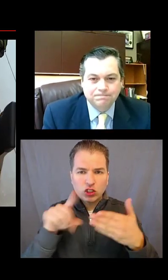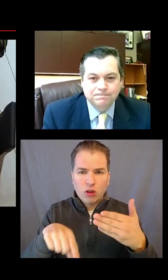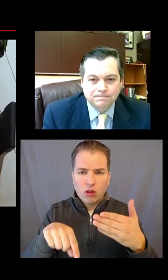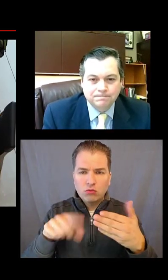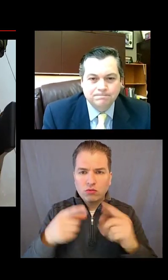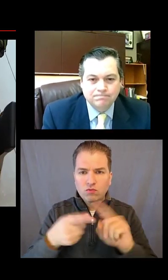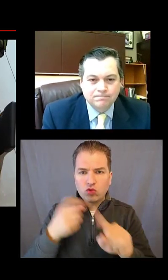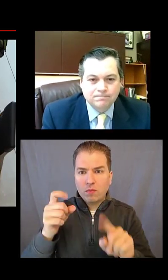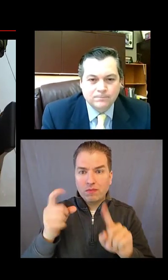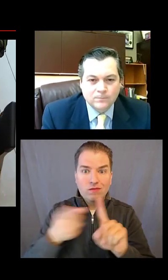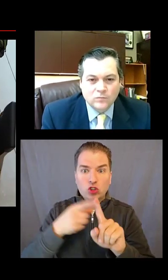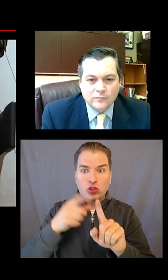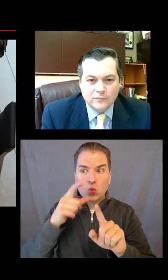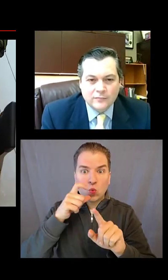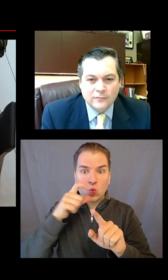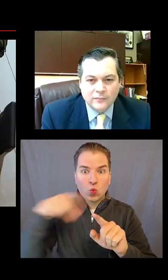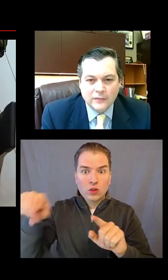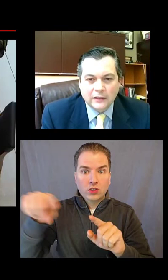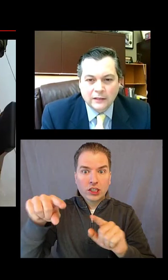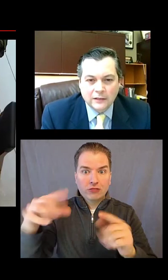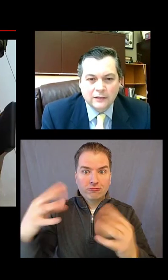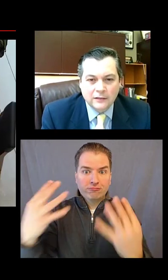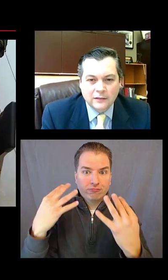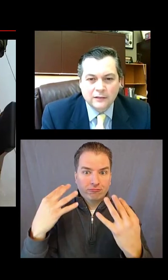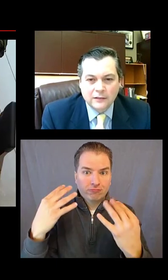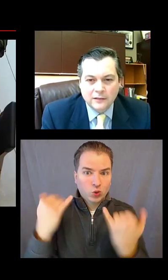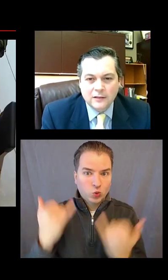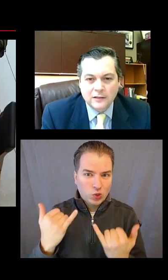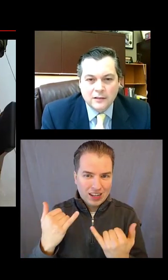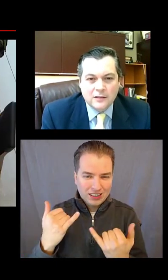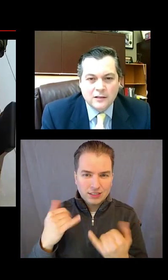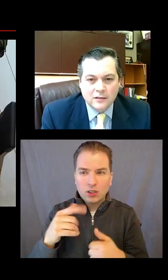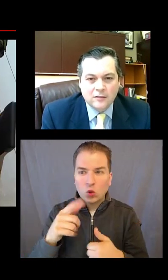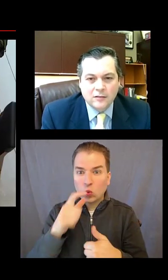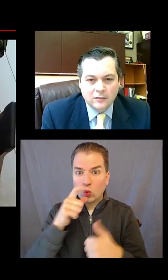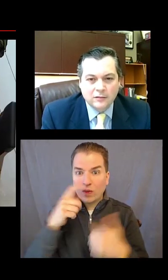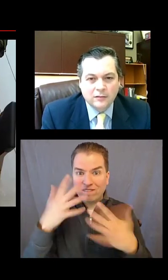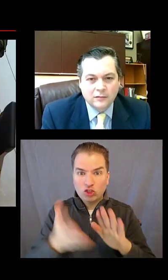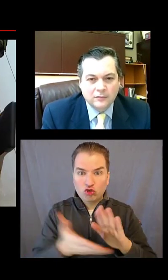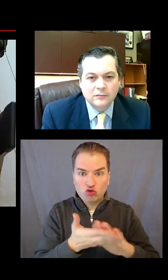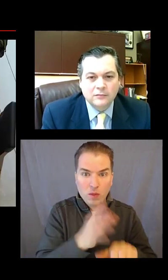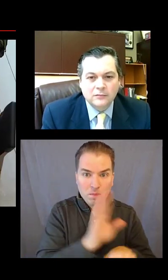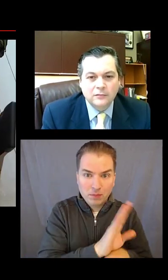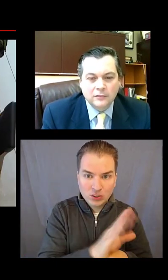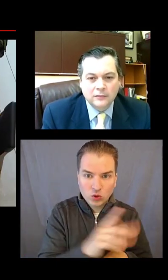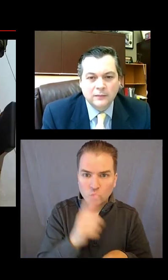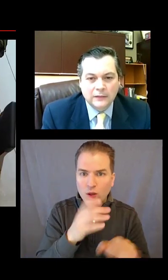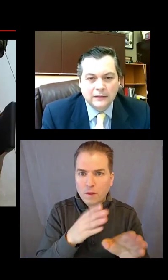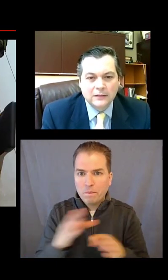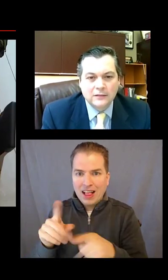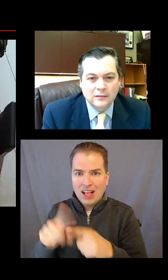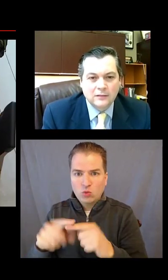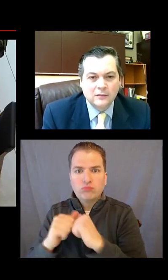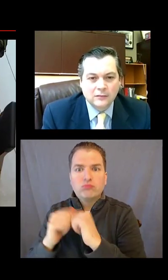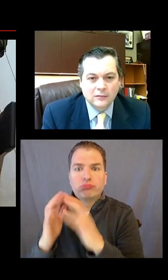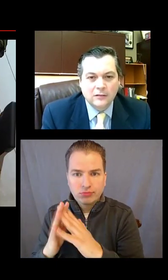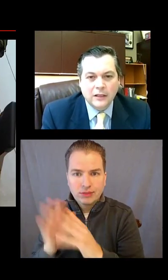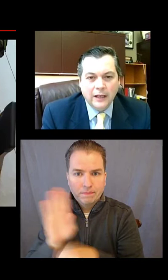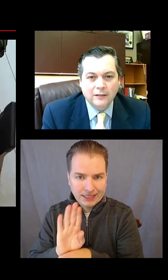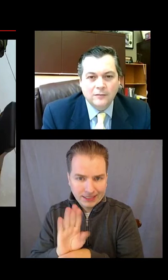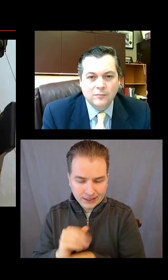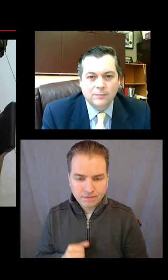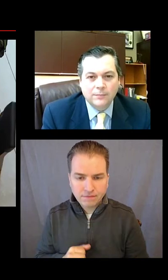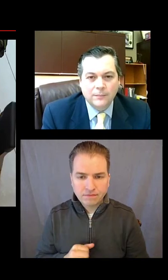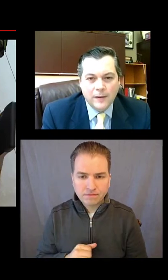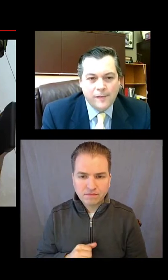took. So you have an idea of who's in business and who isn't, and who's planning on starting one.